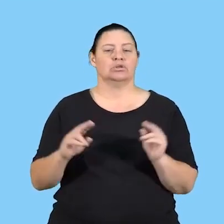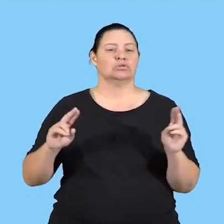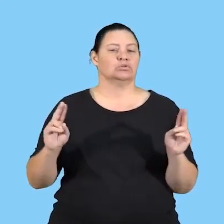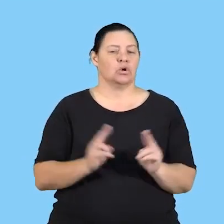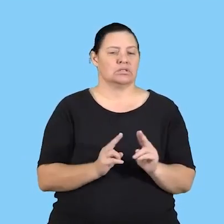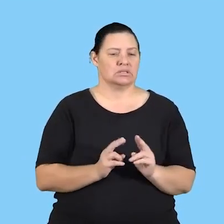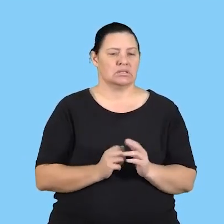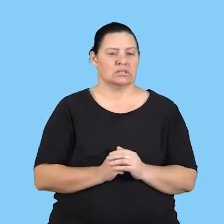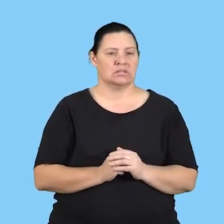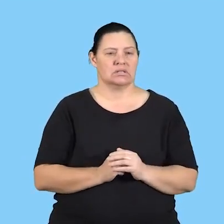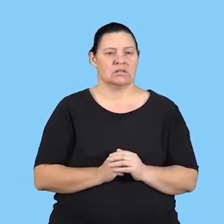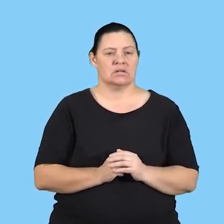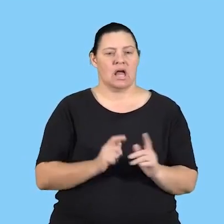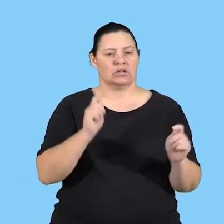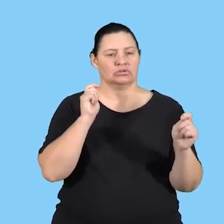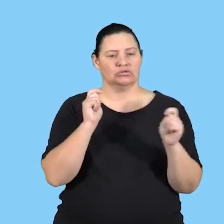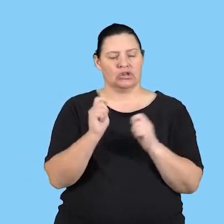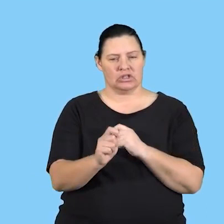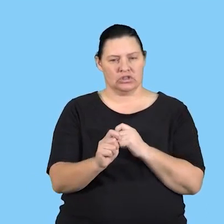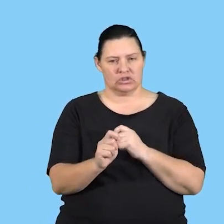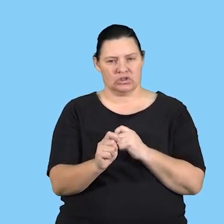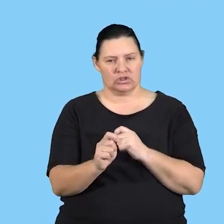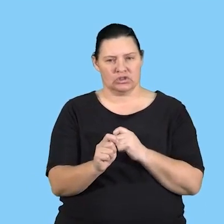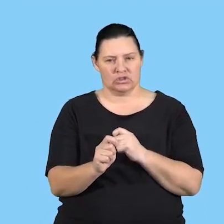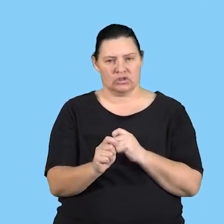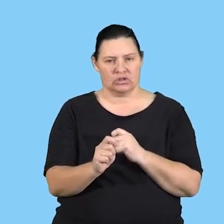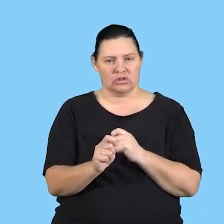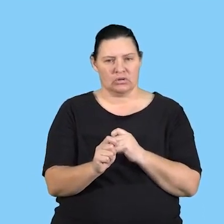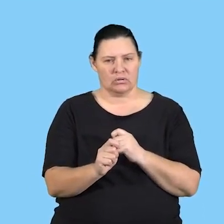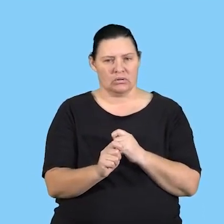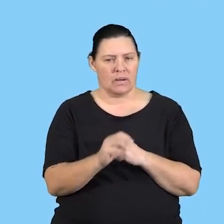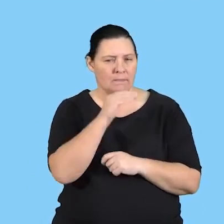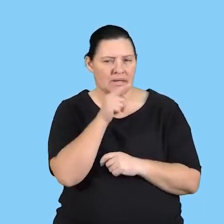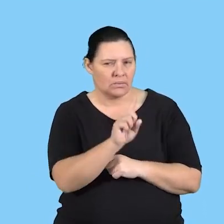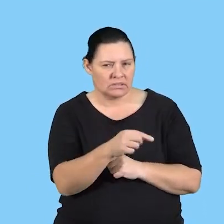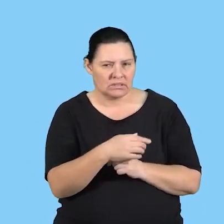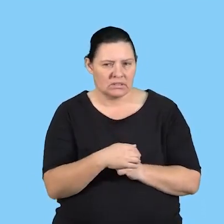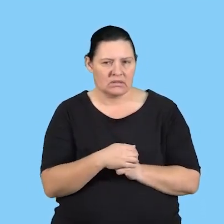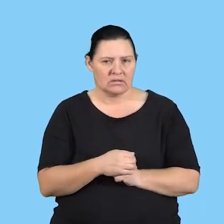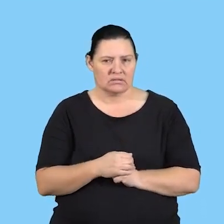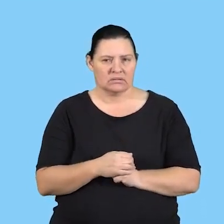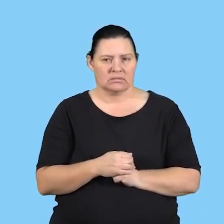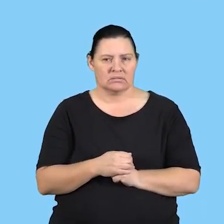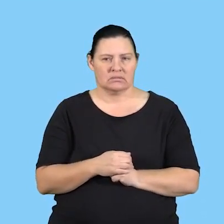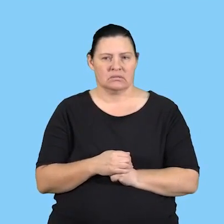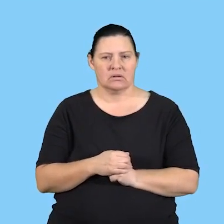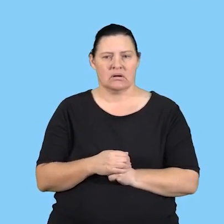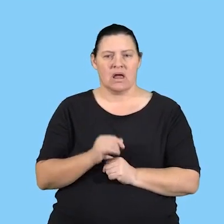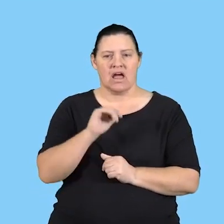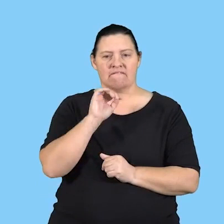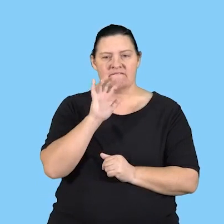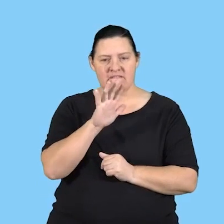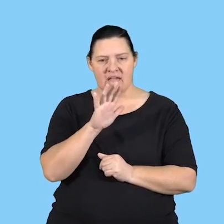Briefly, what the changes entailed, I shall break it down into